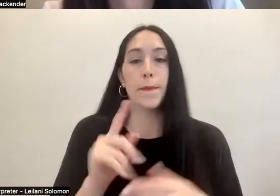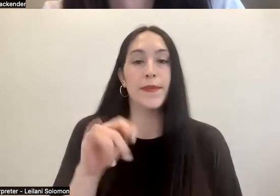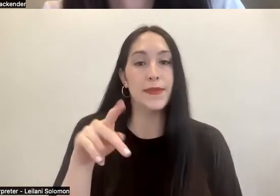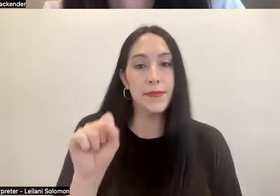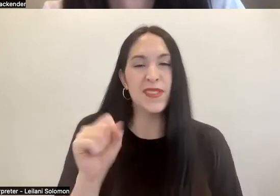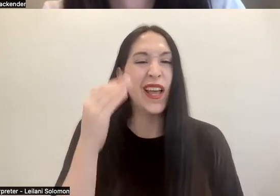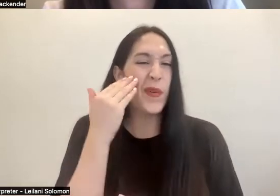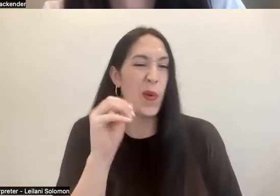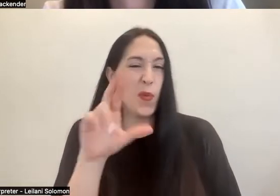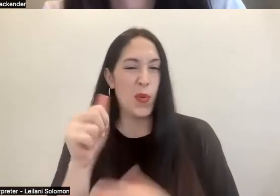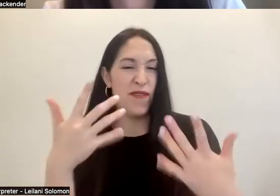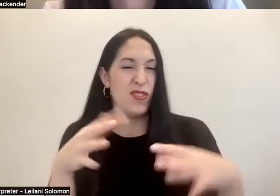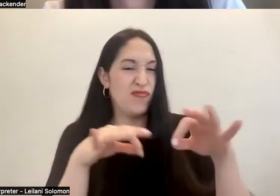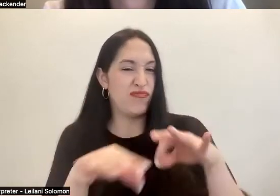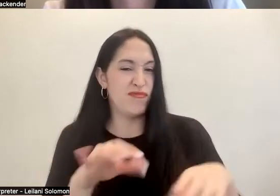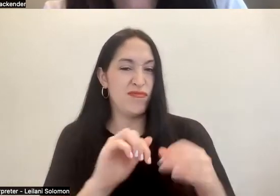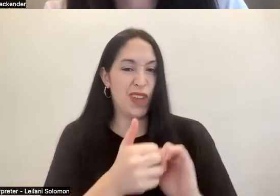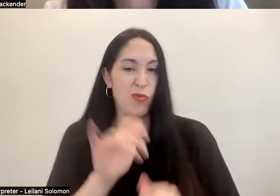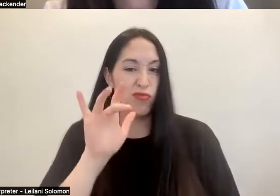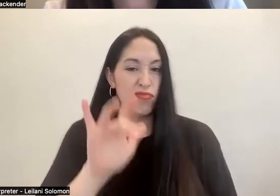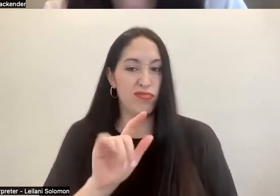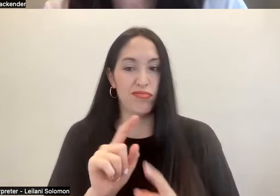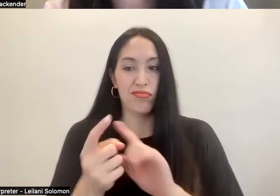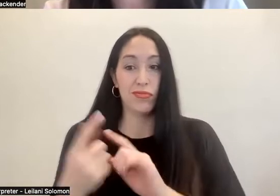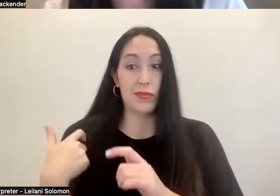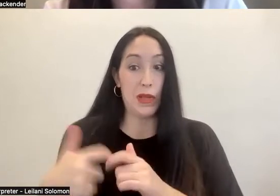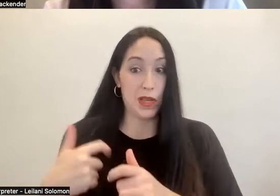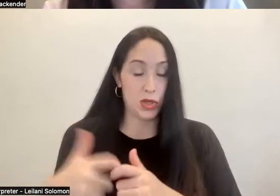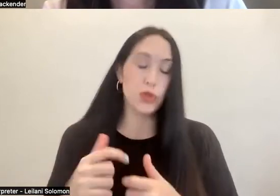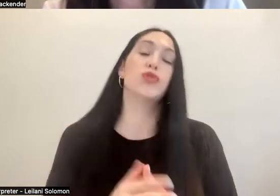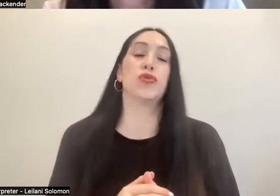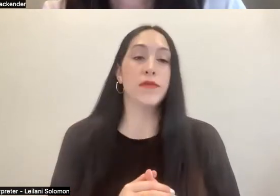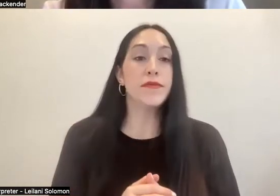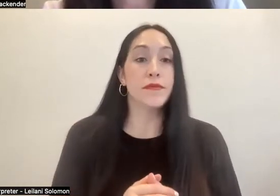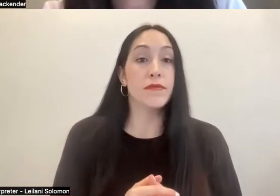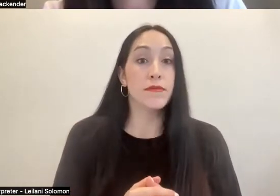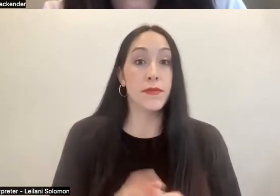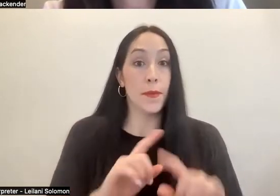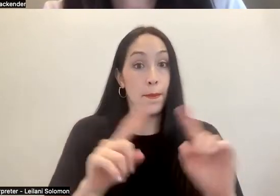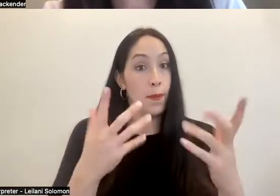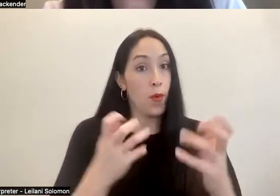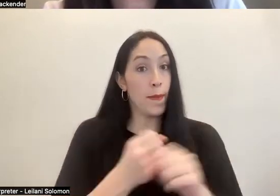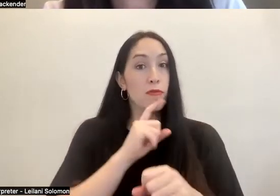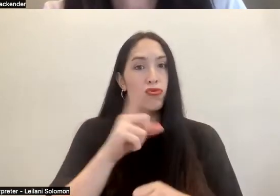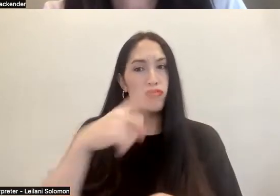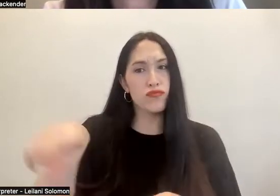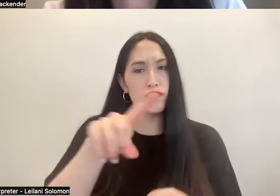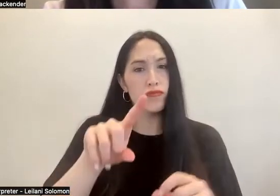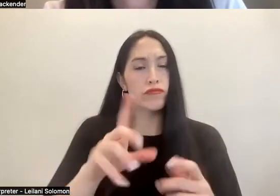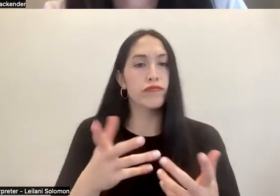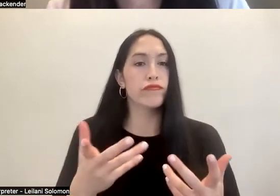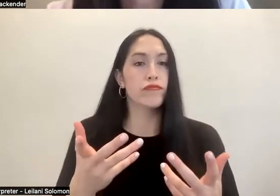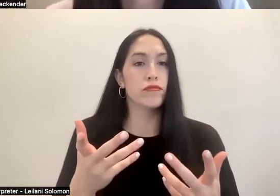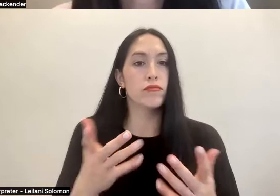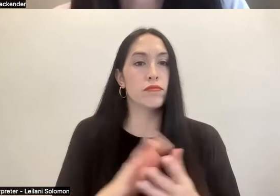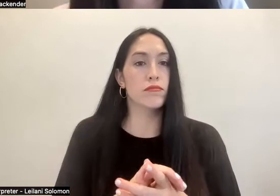how to transition over to the Spanish channel, but I also want to make sure everyone also has